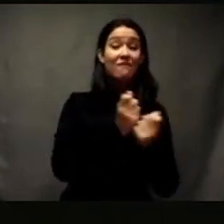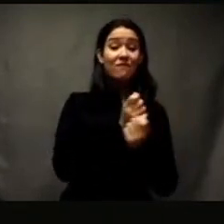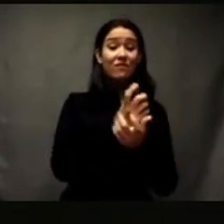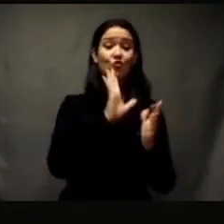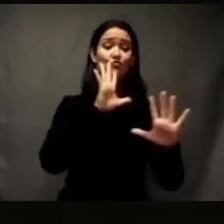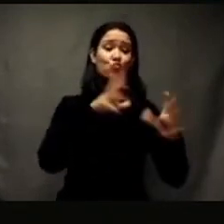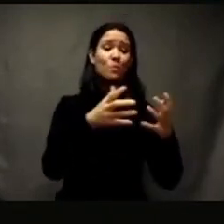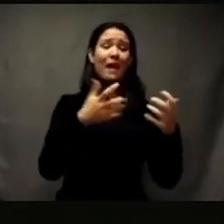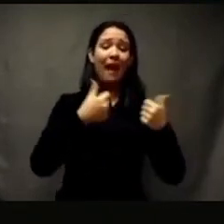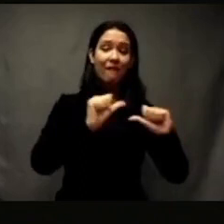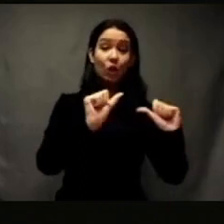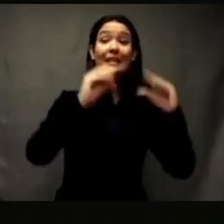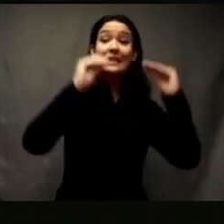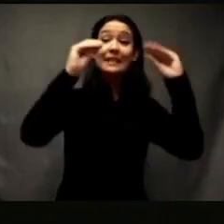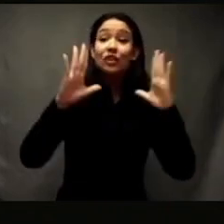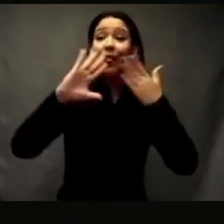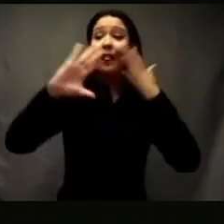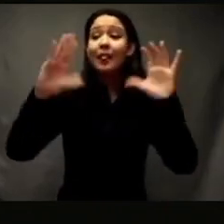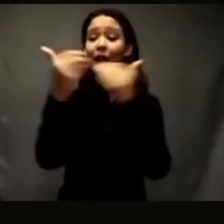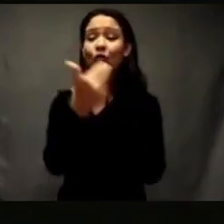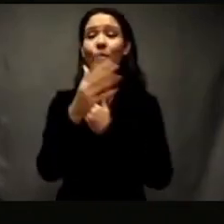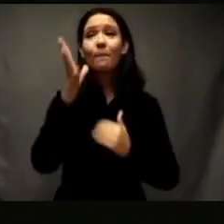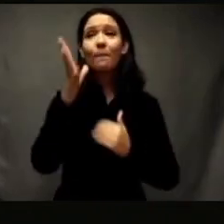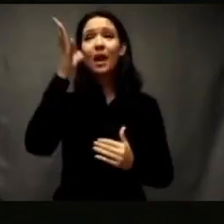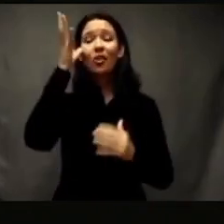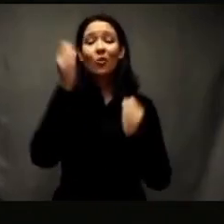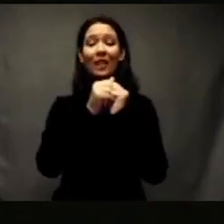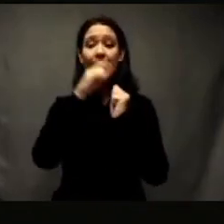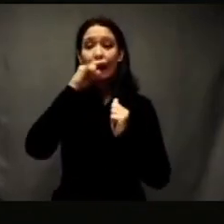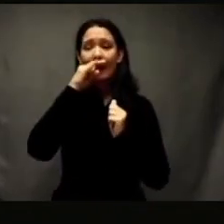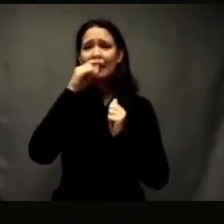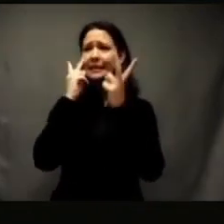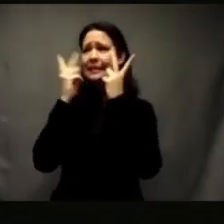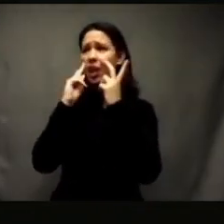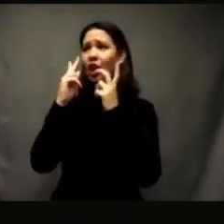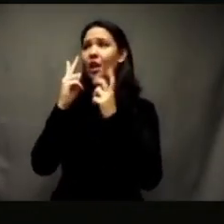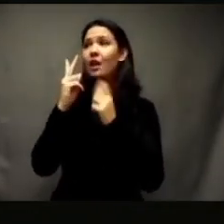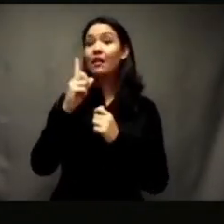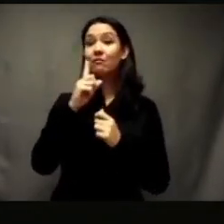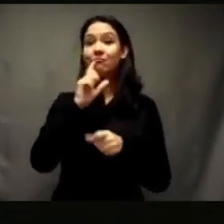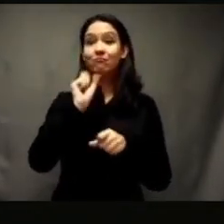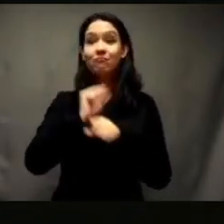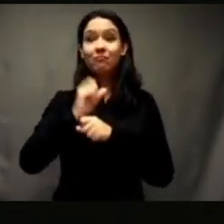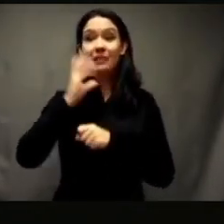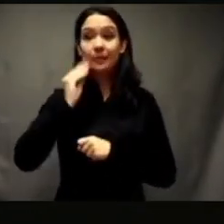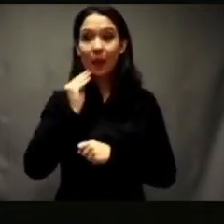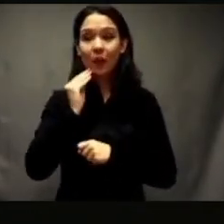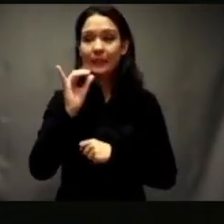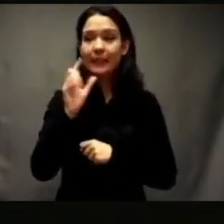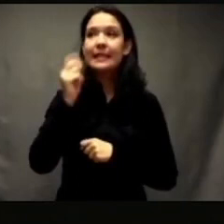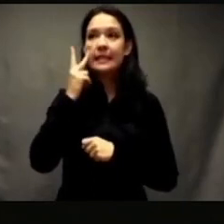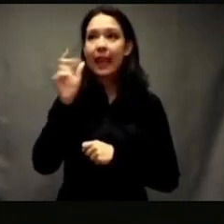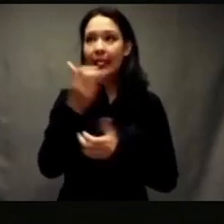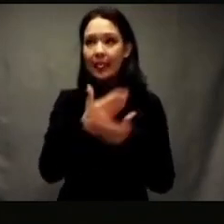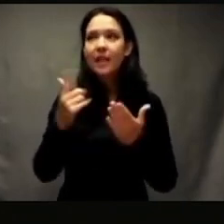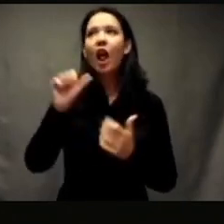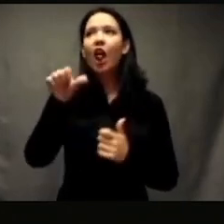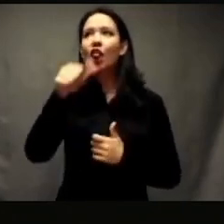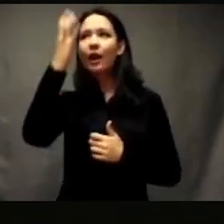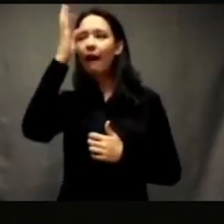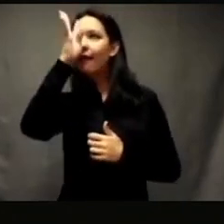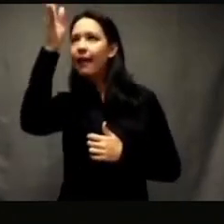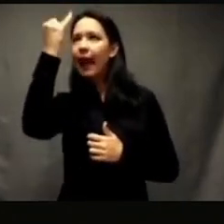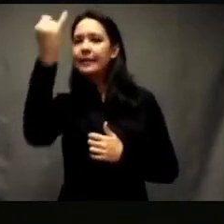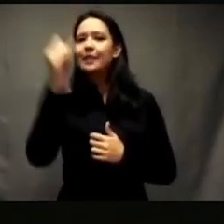teachers in the classroom or parents with their kids are seeing it firsthand and are always going to have other ideas. And we want to hear those